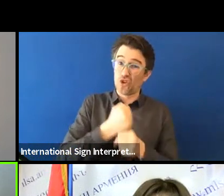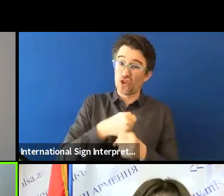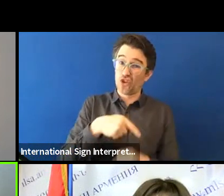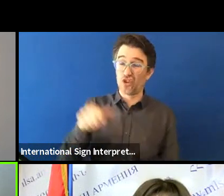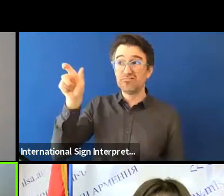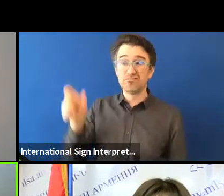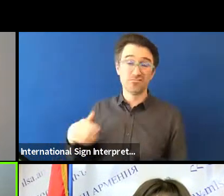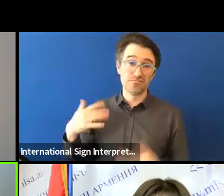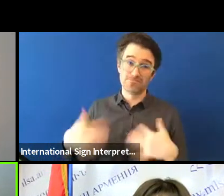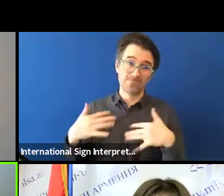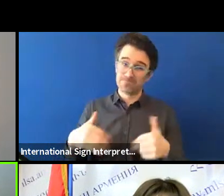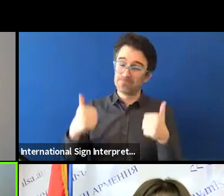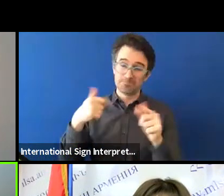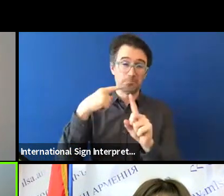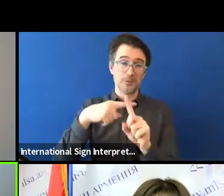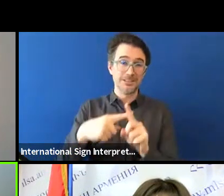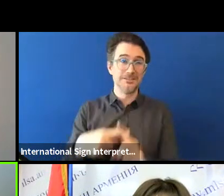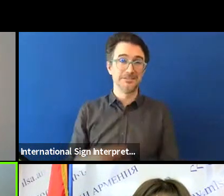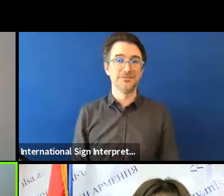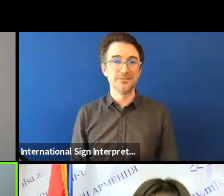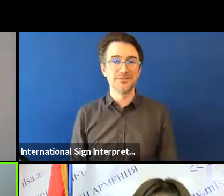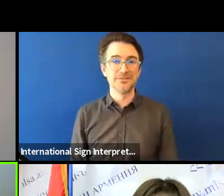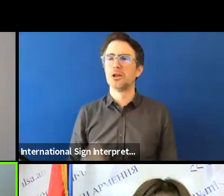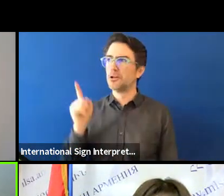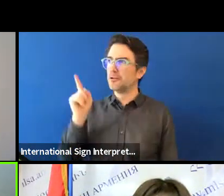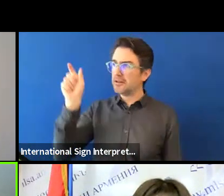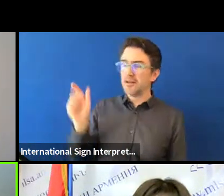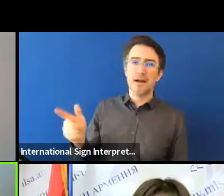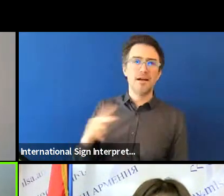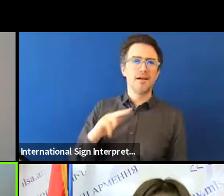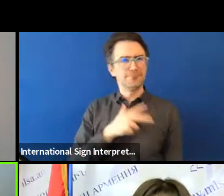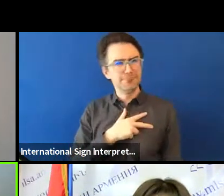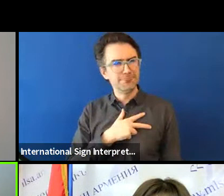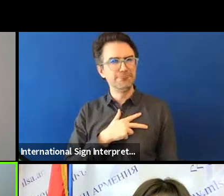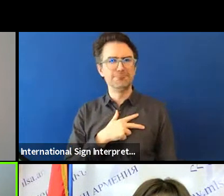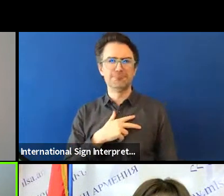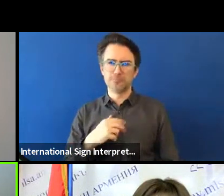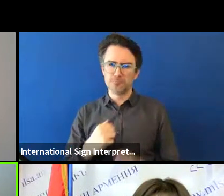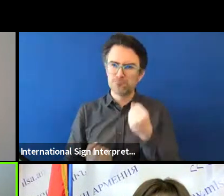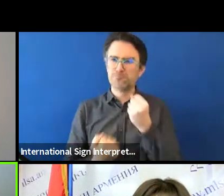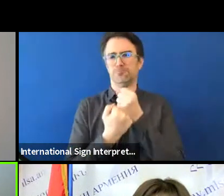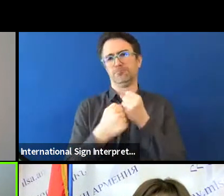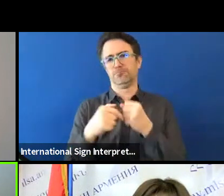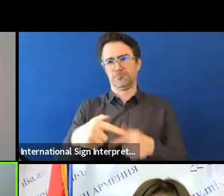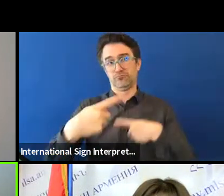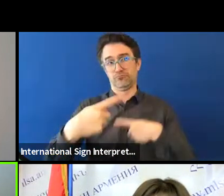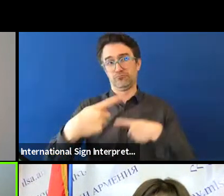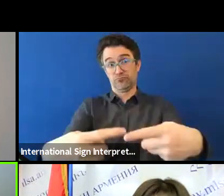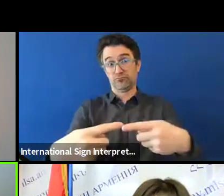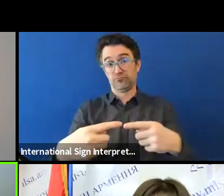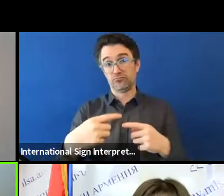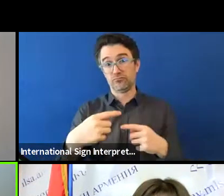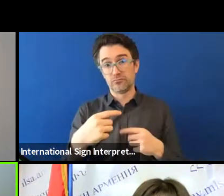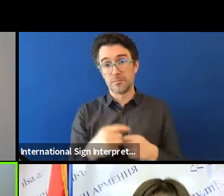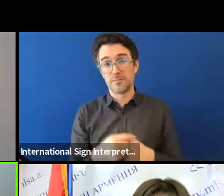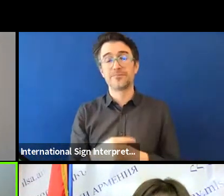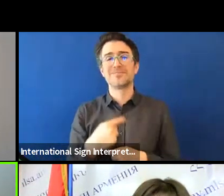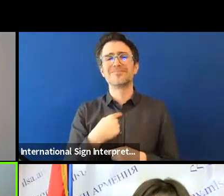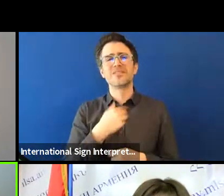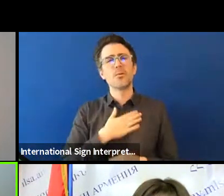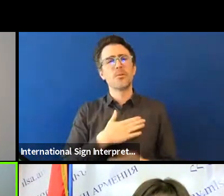us. And I would just like to take this opportunity to thank UNFPA for